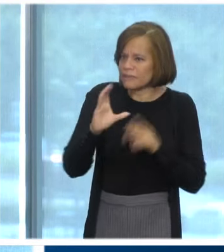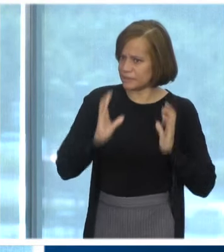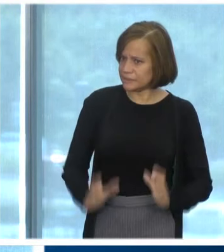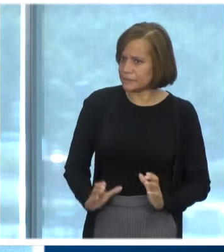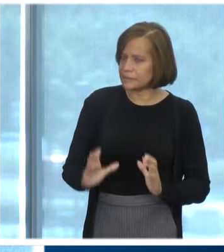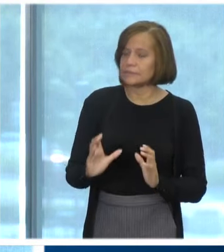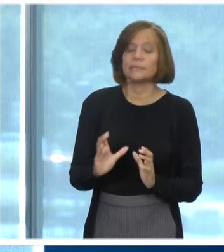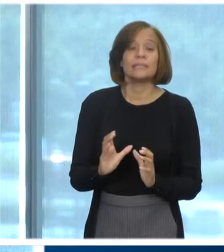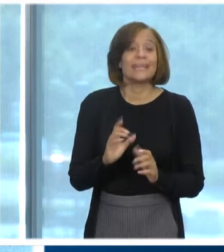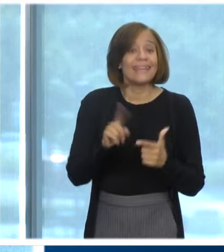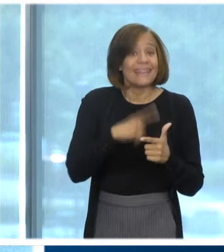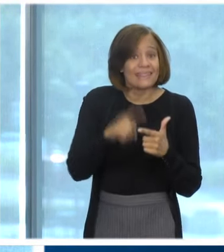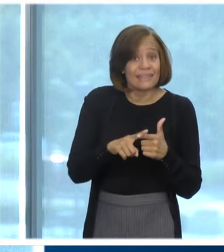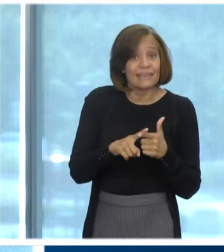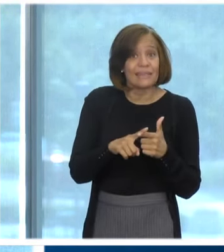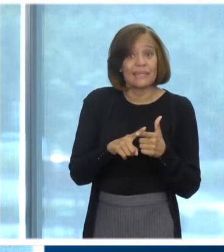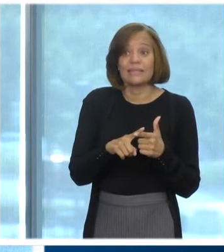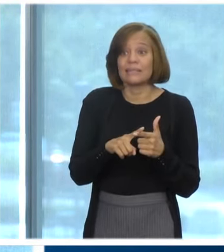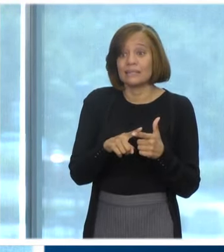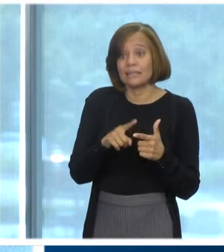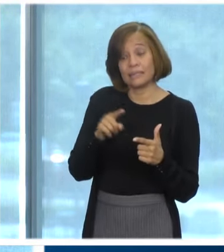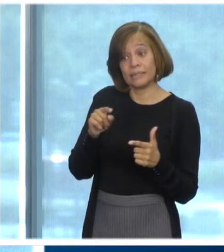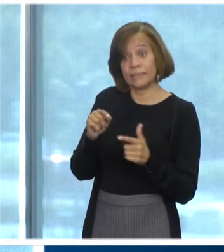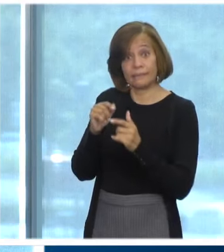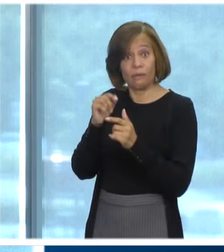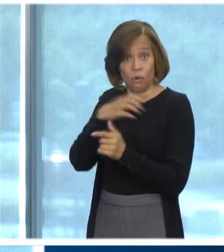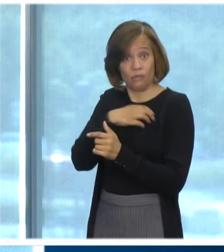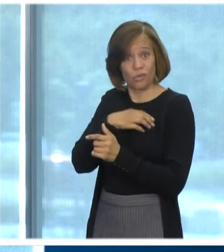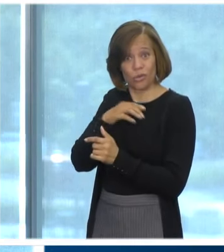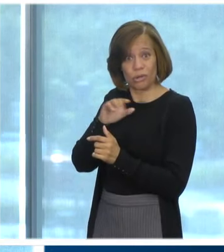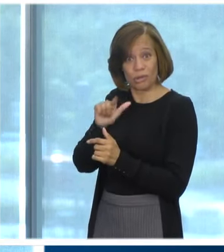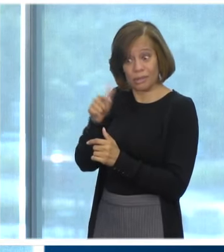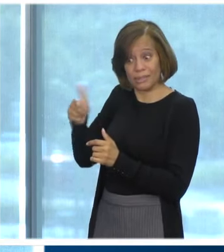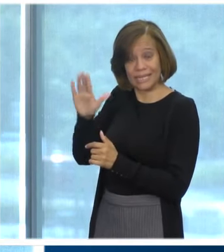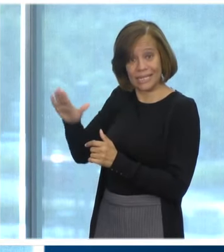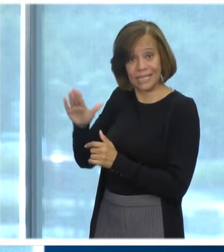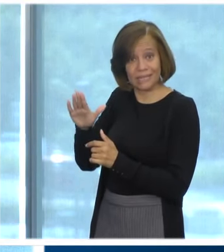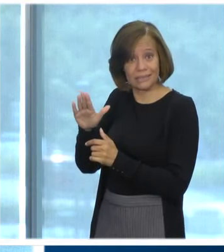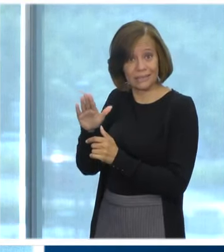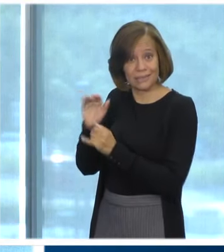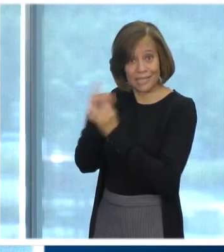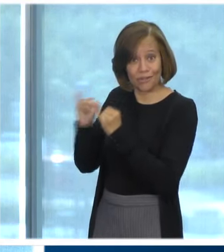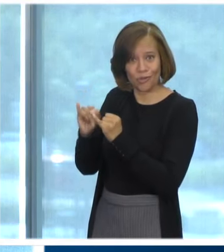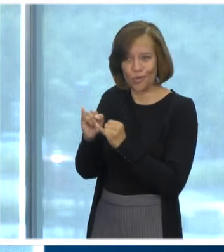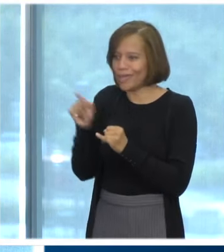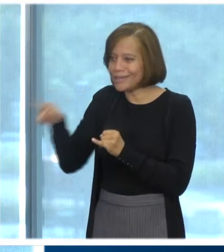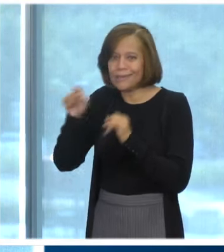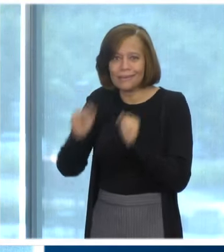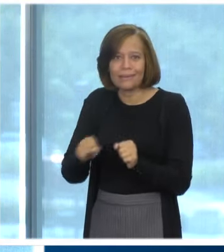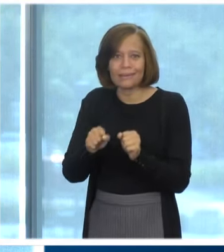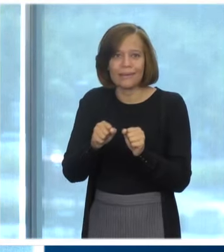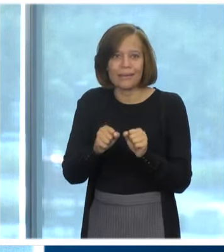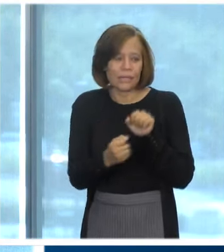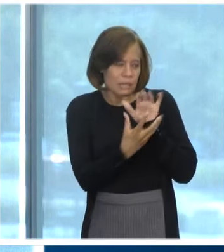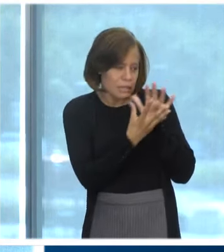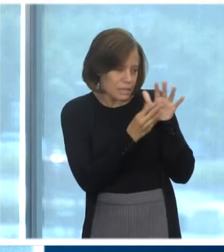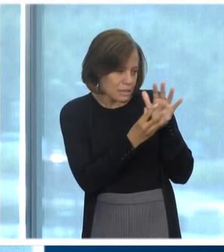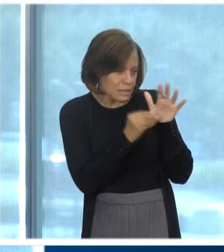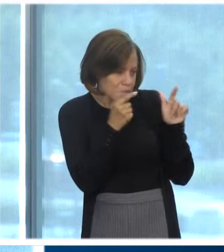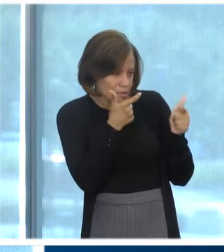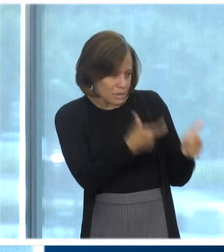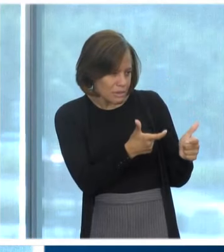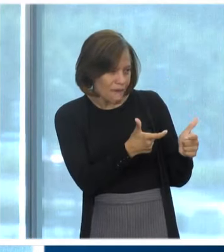the officer would have the opportunity to listen to that entire recording before sitting down with us. They also have the